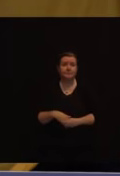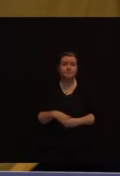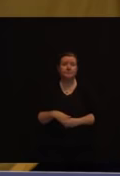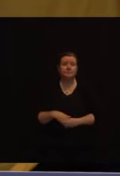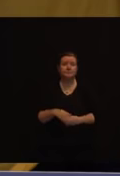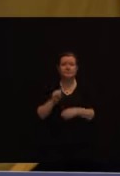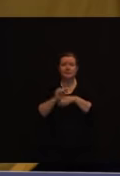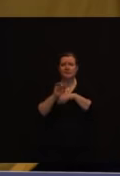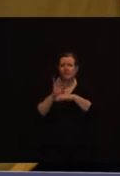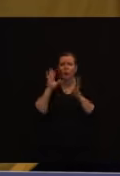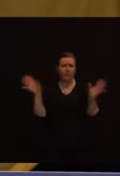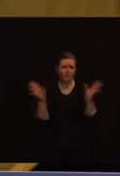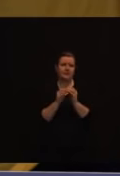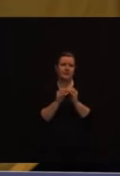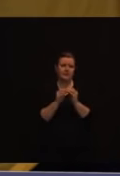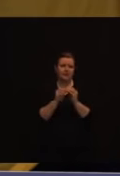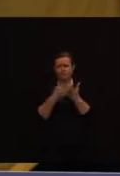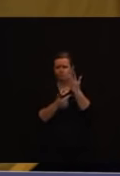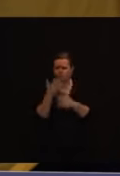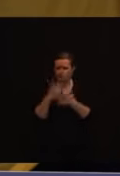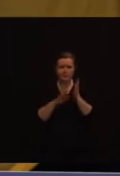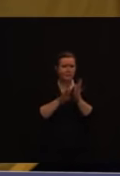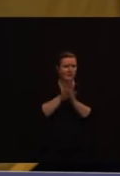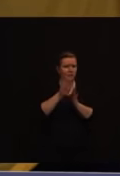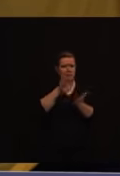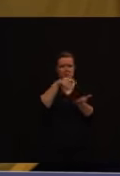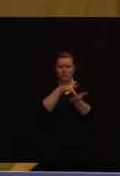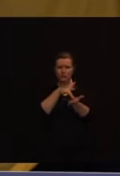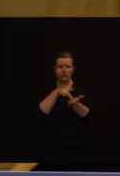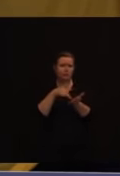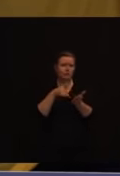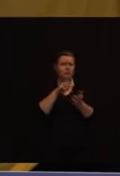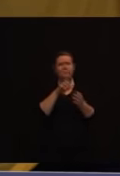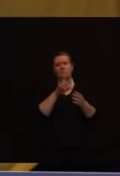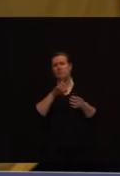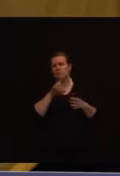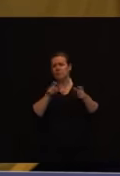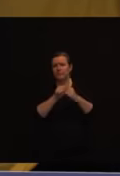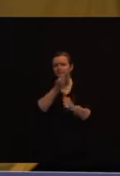and there will be a report on that, so perhaps I could give you more color on it tomorrow.